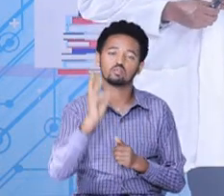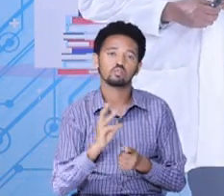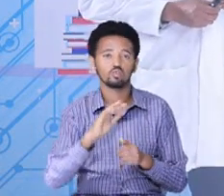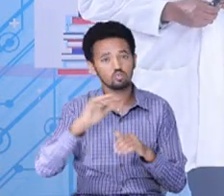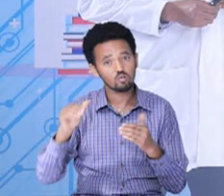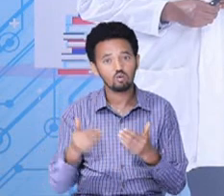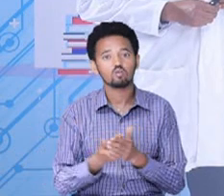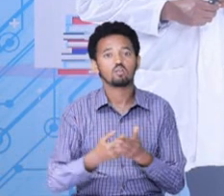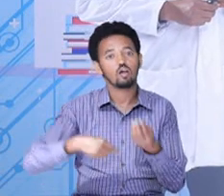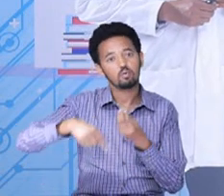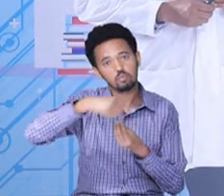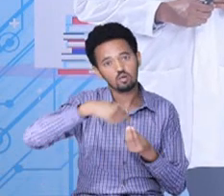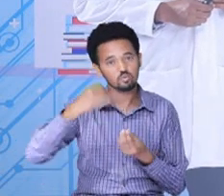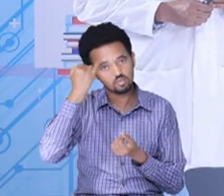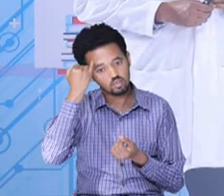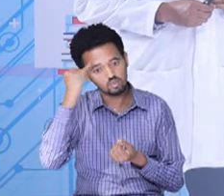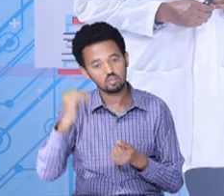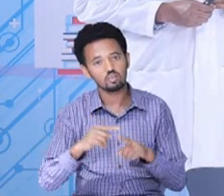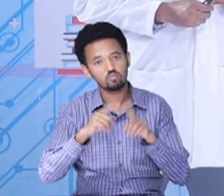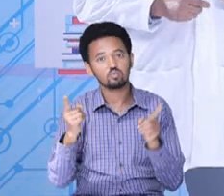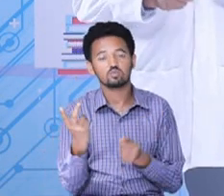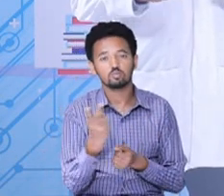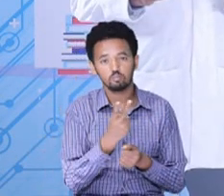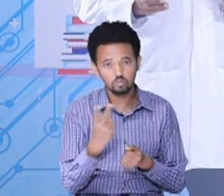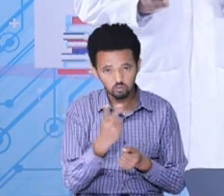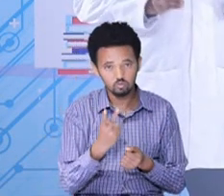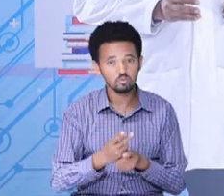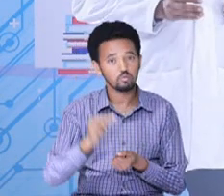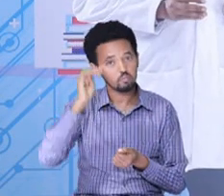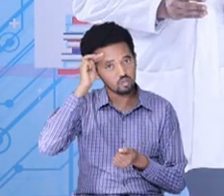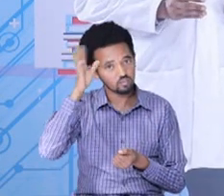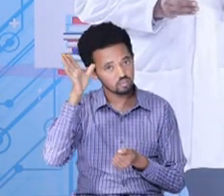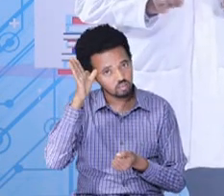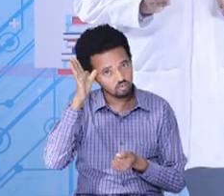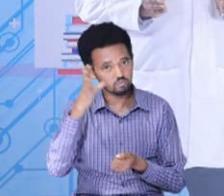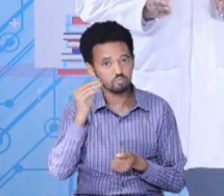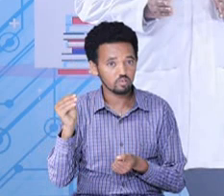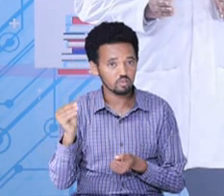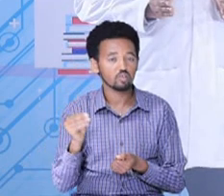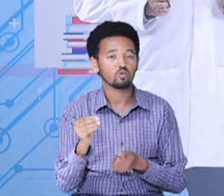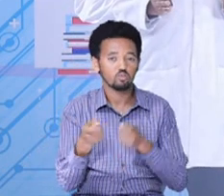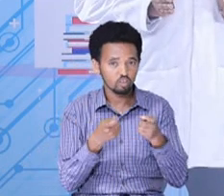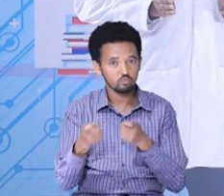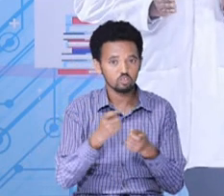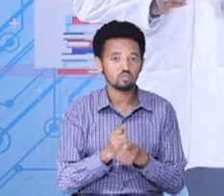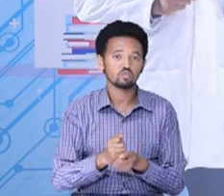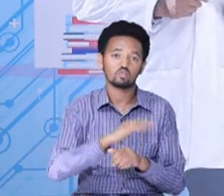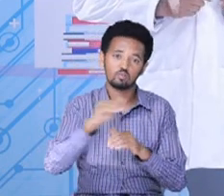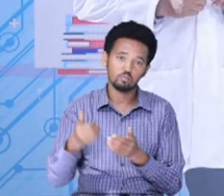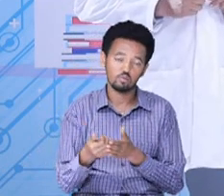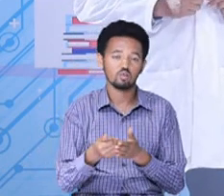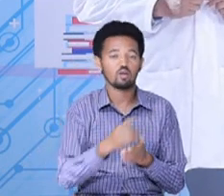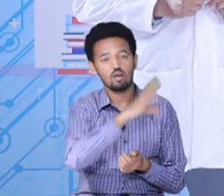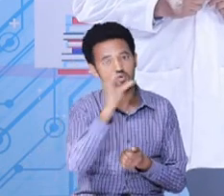about the ideal difference between Marcus Garvey and the contribution of